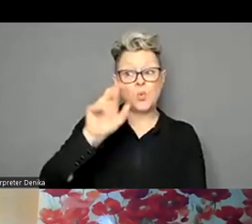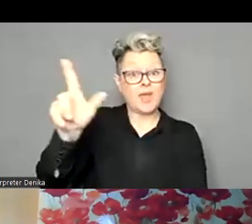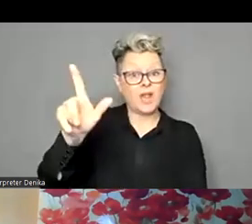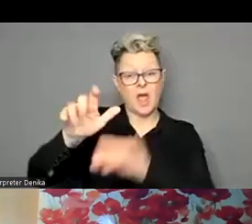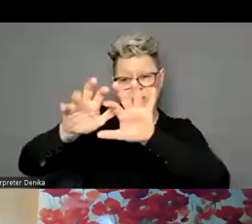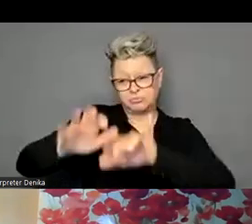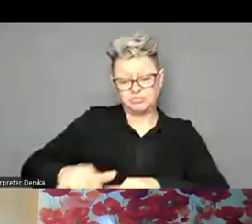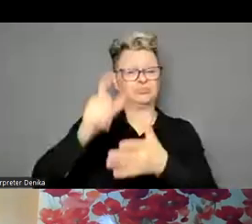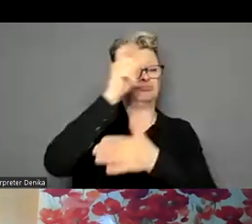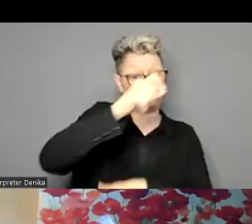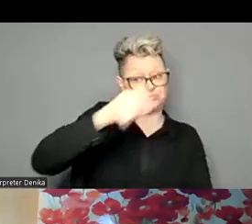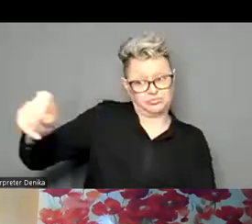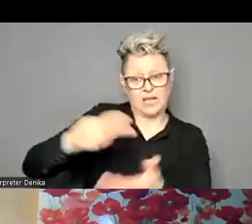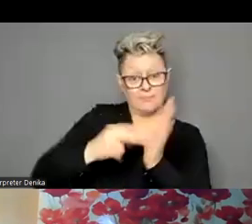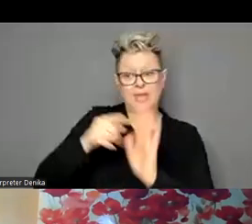old one,